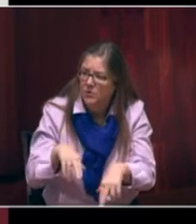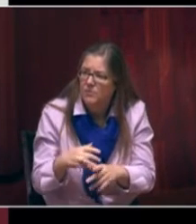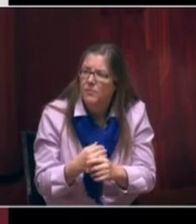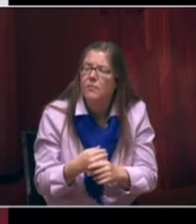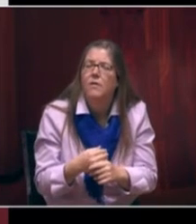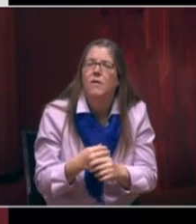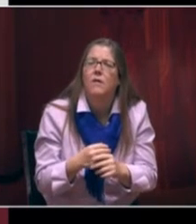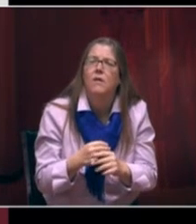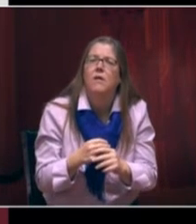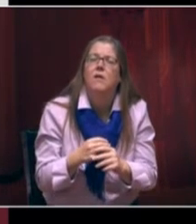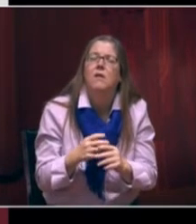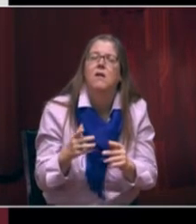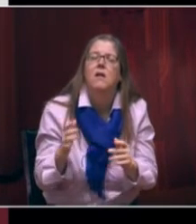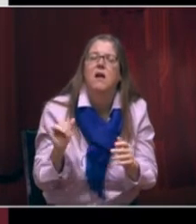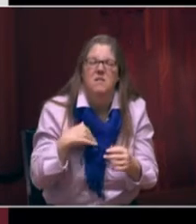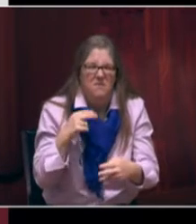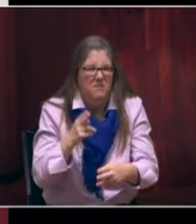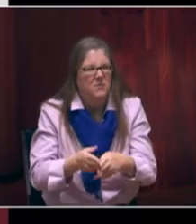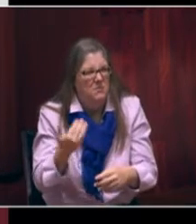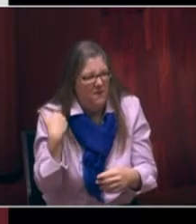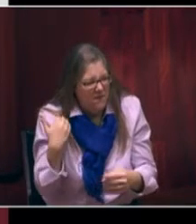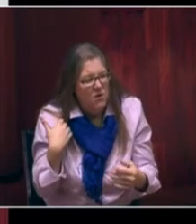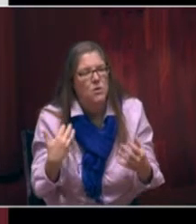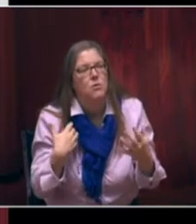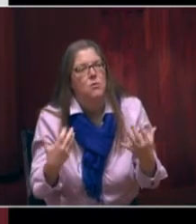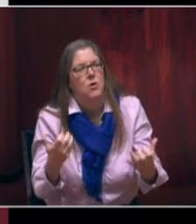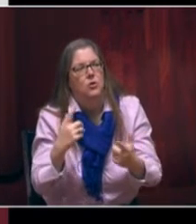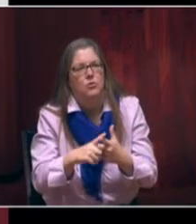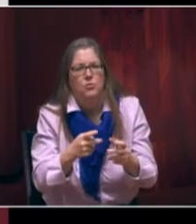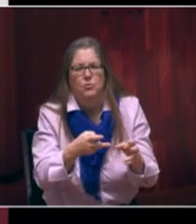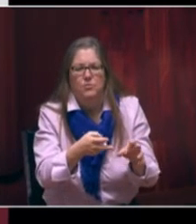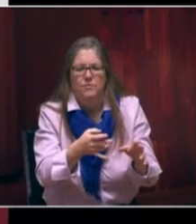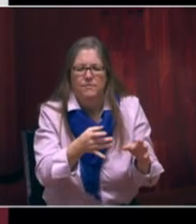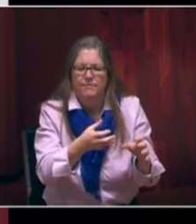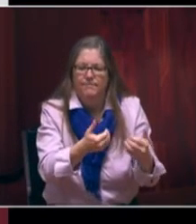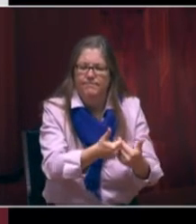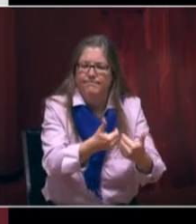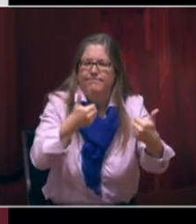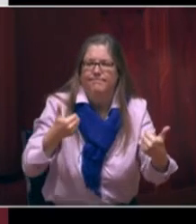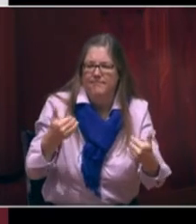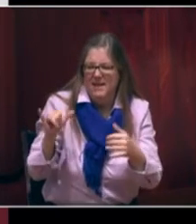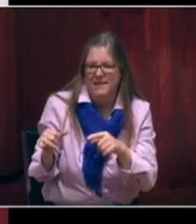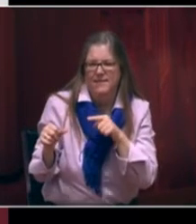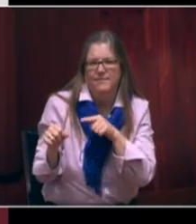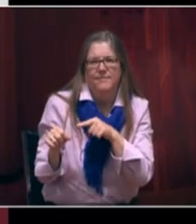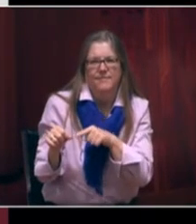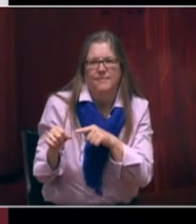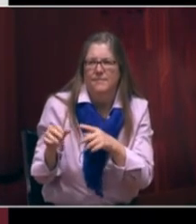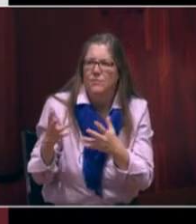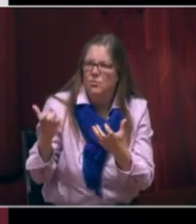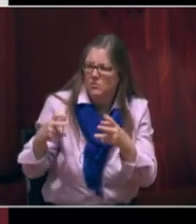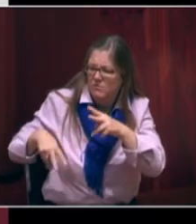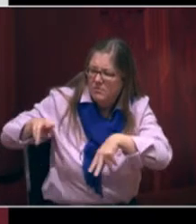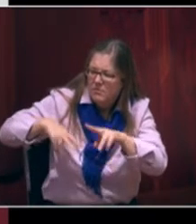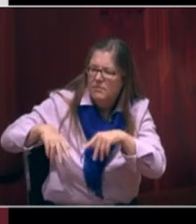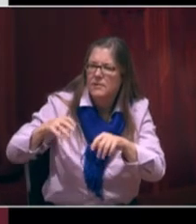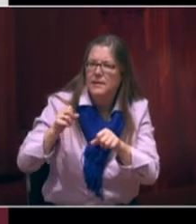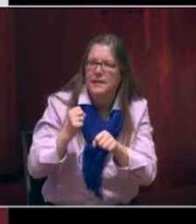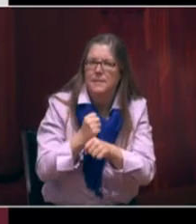As we mentioned, we wanted to kind of pull this out separately so we can get a better sense of how you're meeting